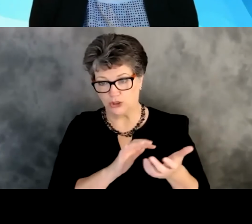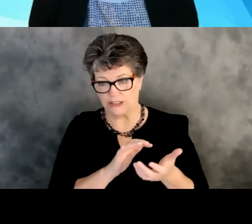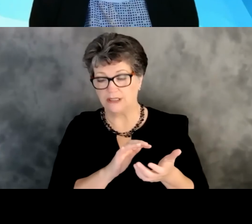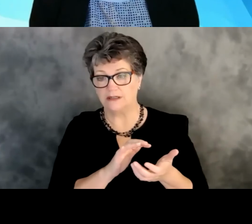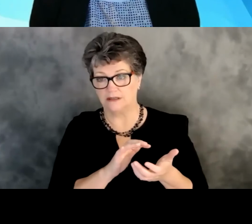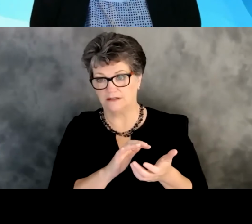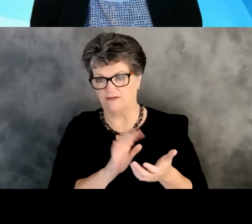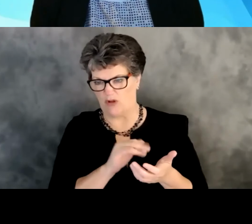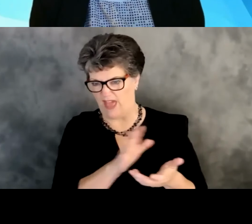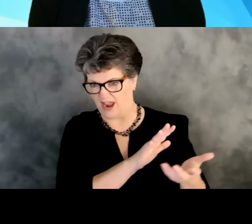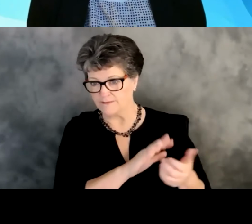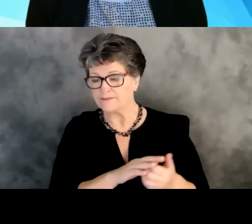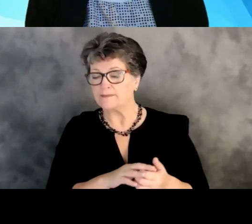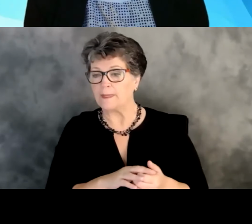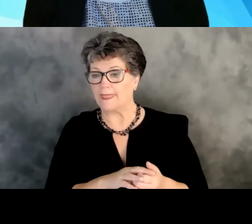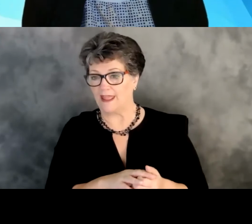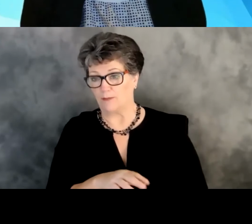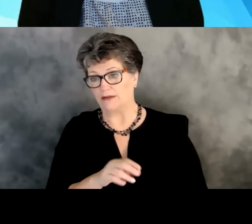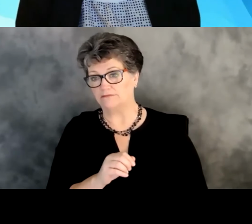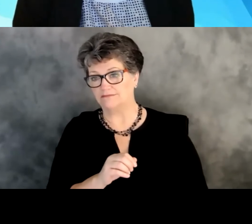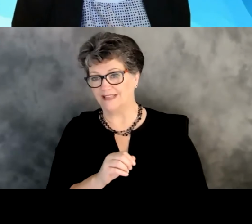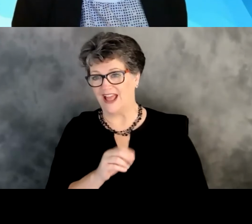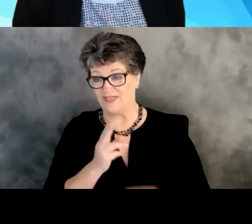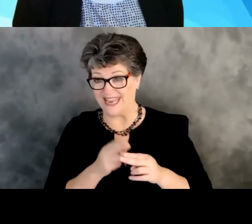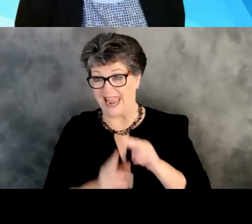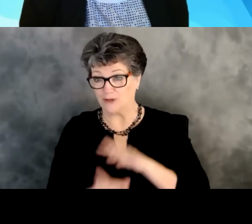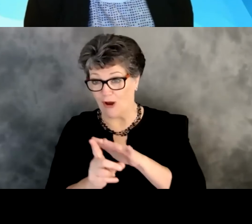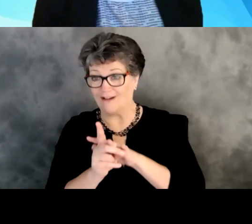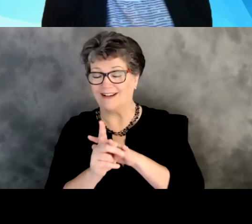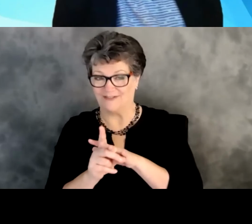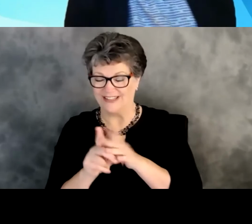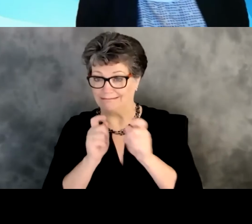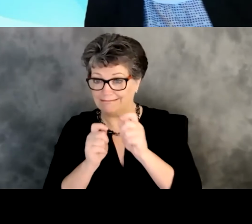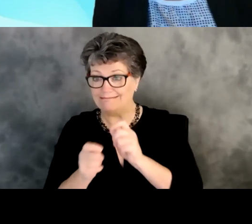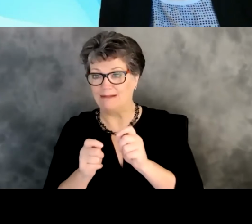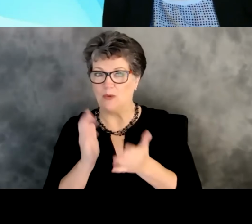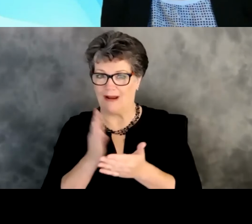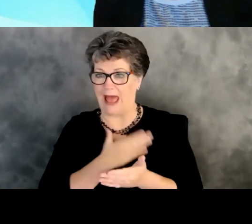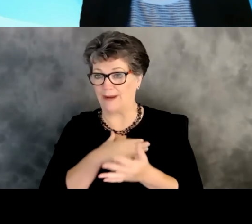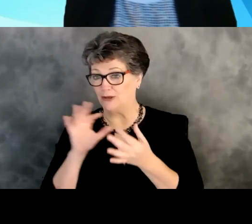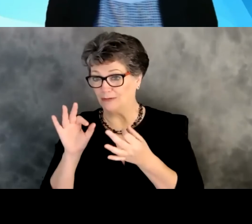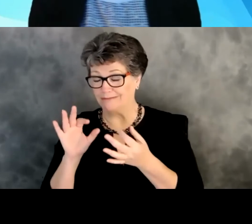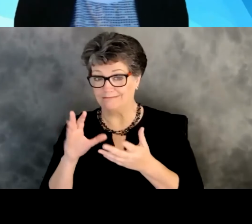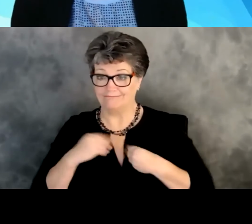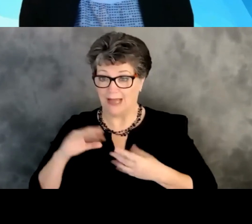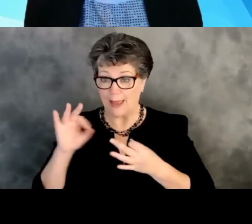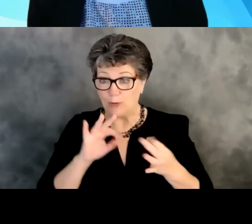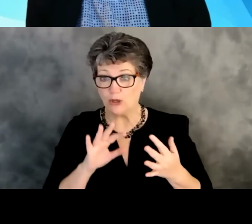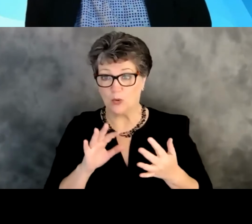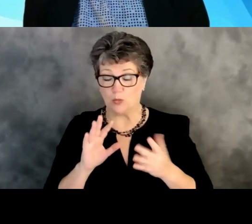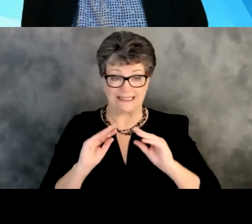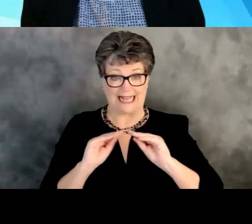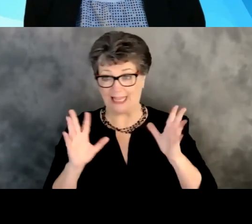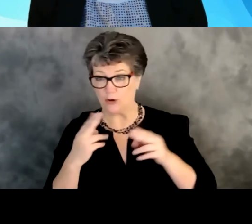in that, but it comes up frequently, and we're happy to take public input on what's